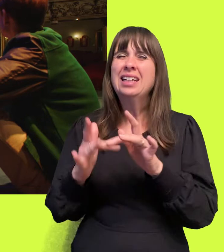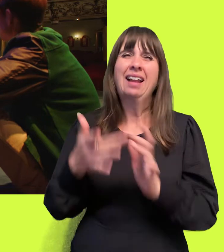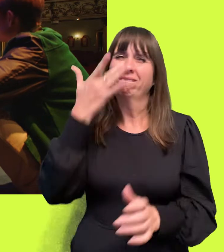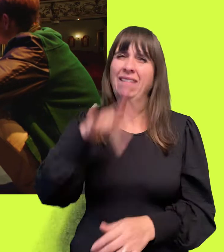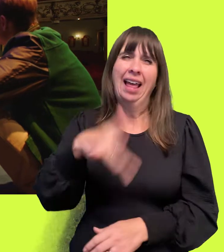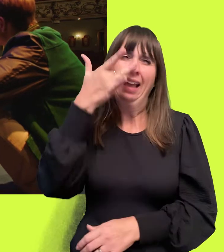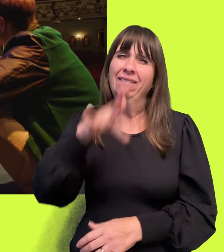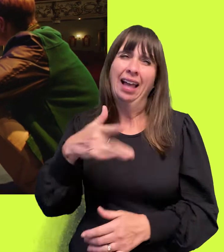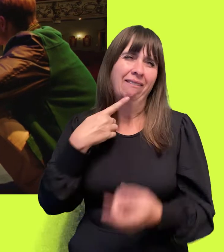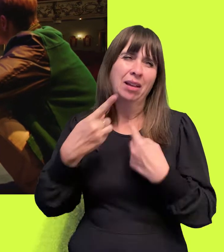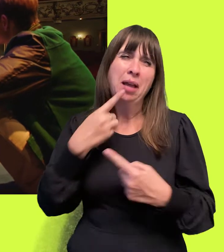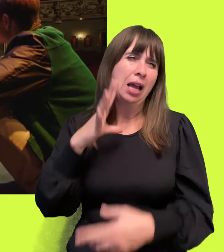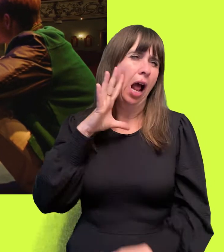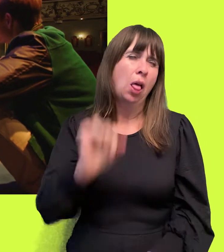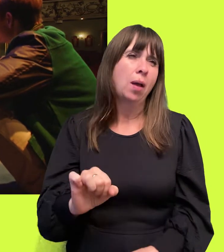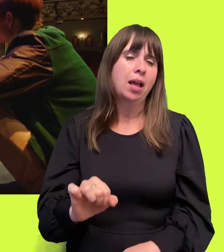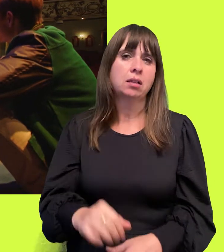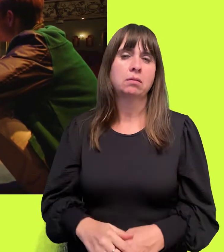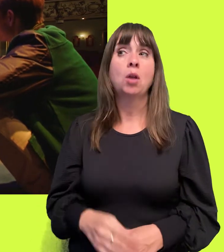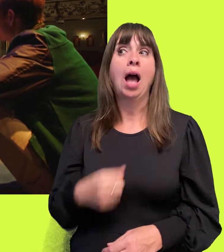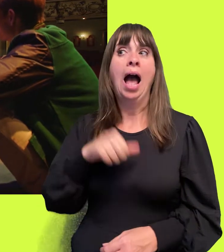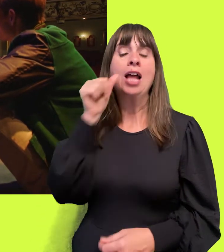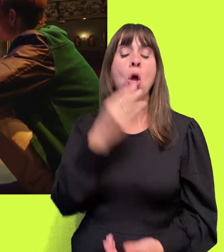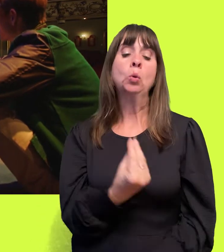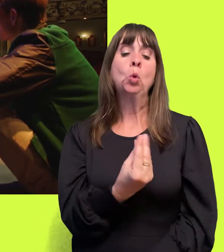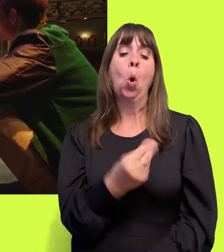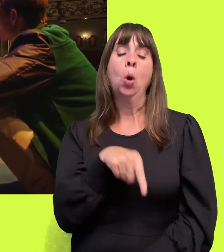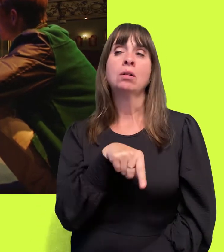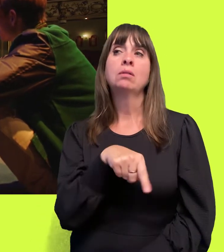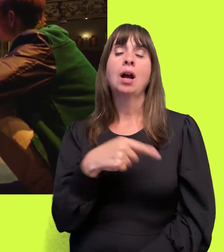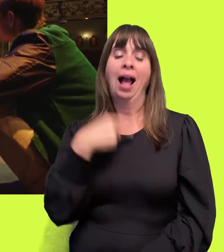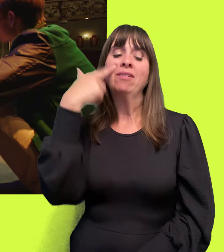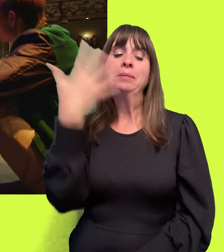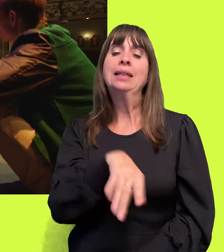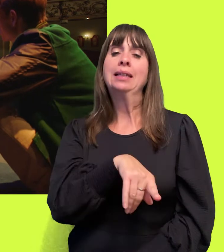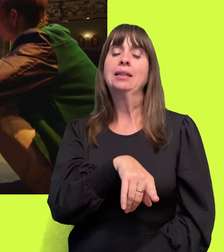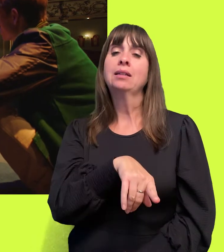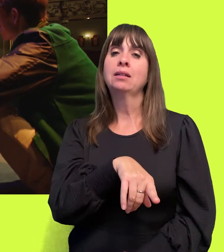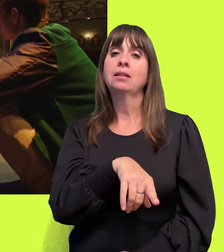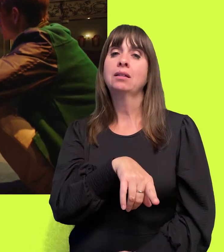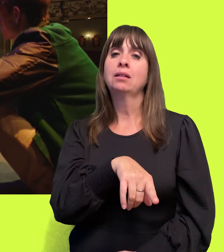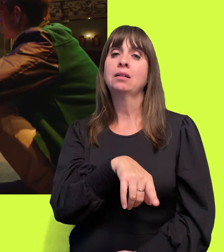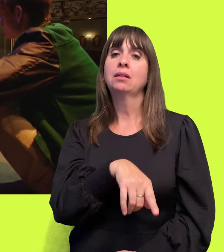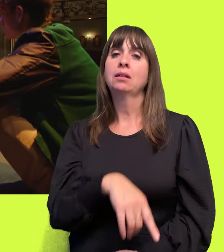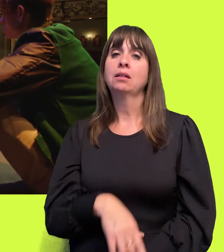Nothing's real. No, I know him. I've seen him before. The